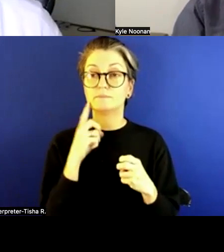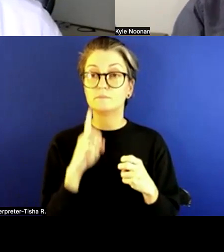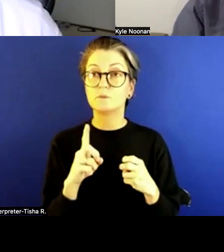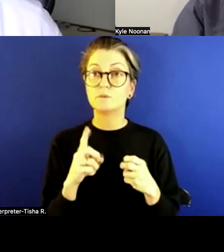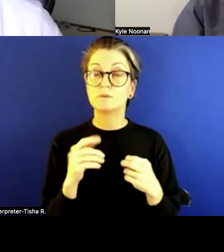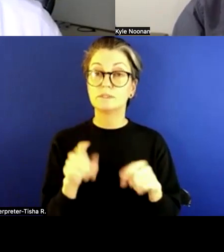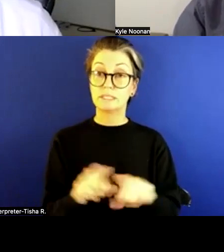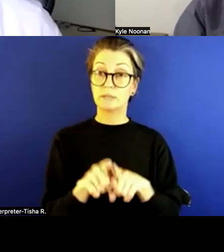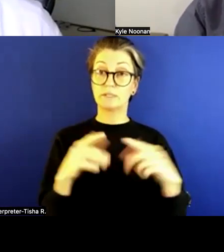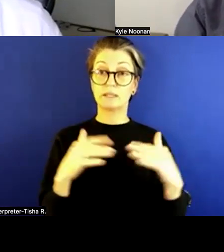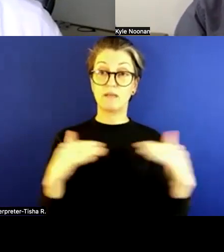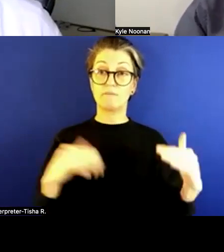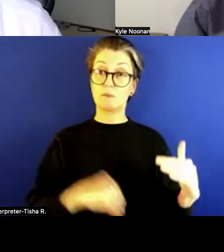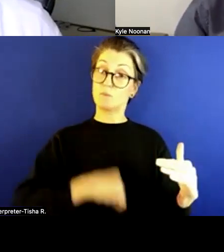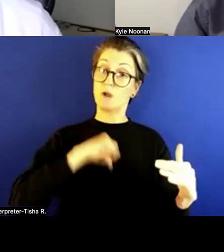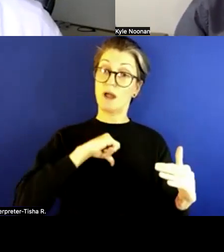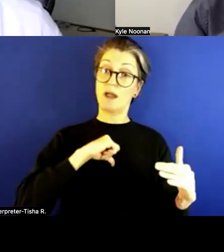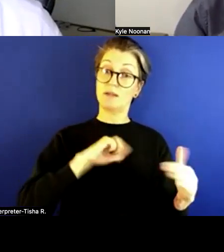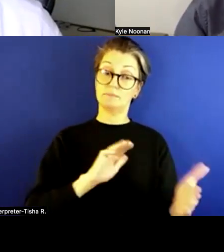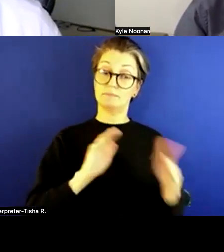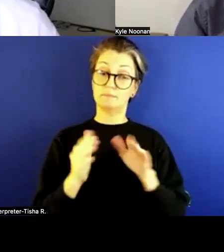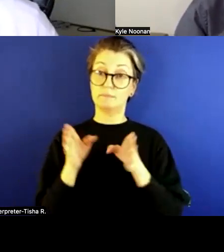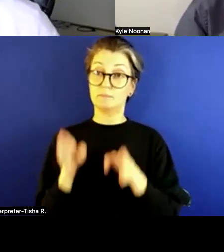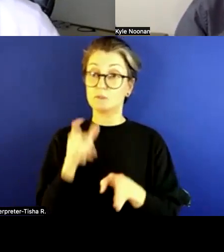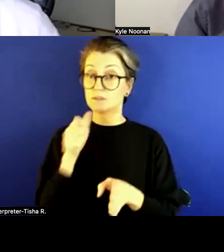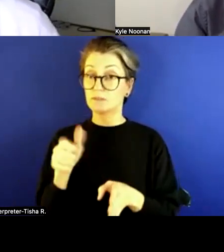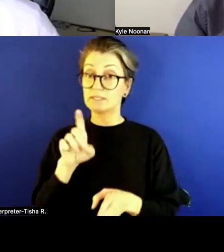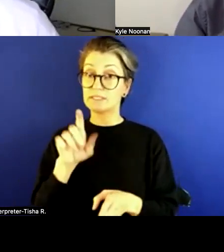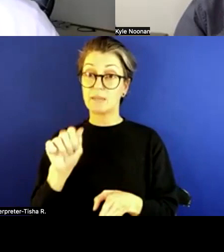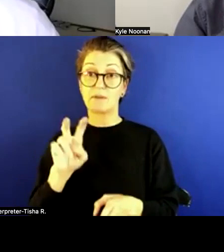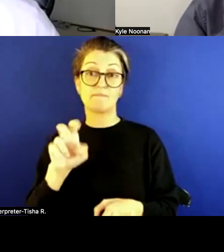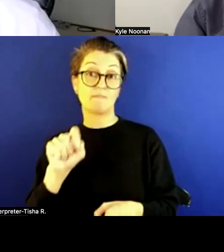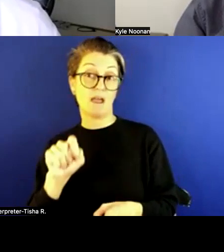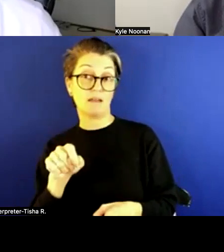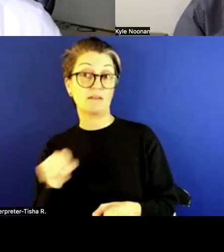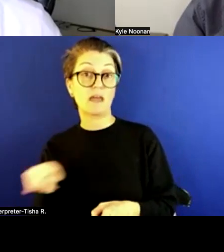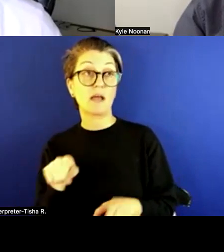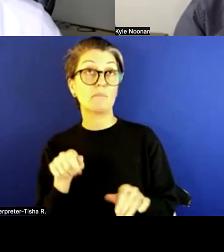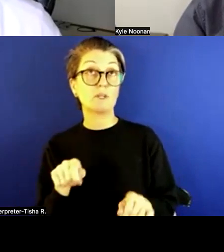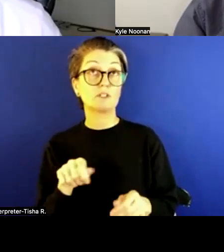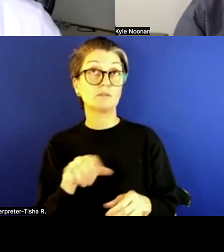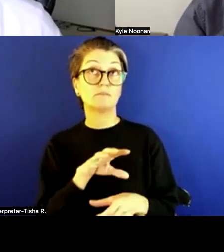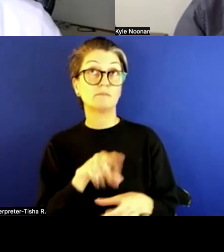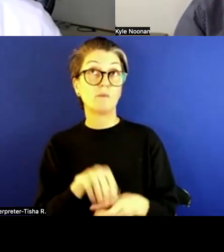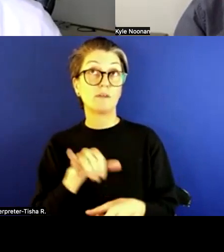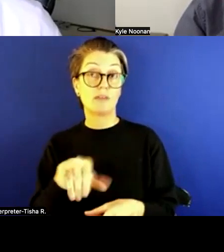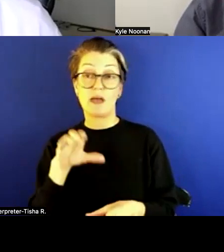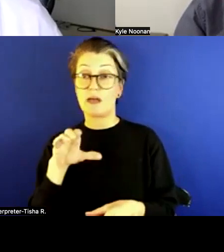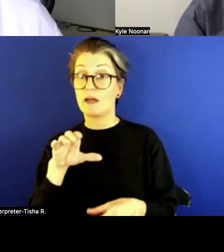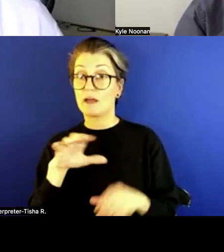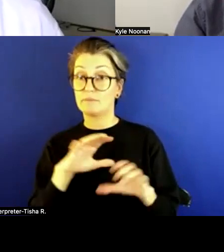level of pride as someone who is a disabled veteran or could potentially fall into that category, even if you don't